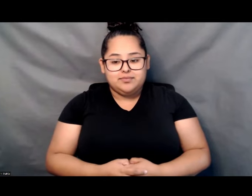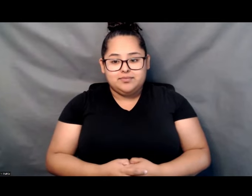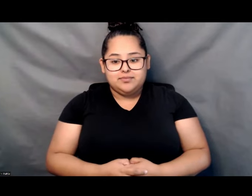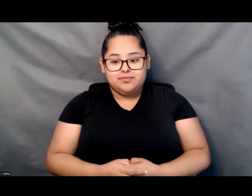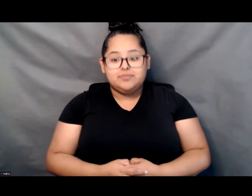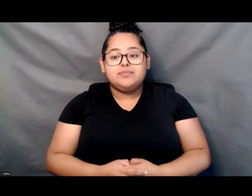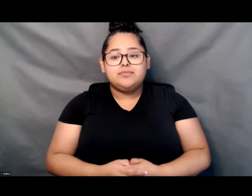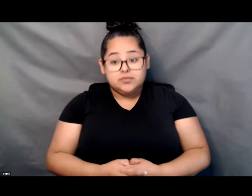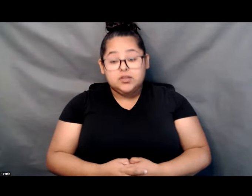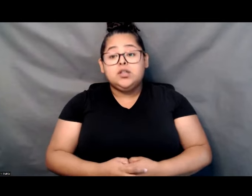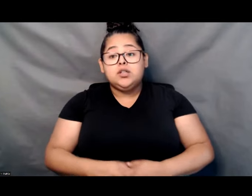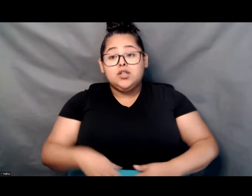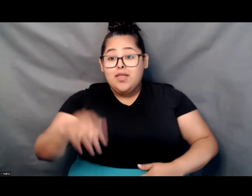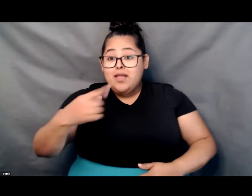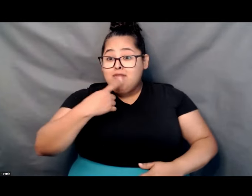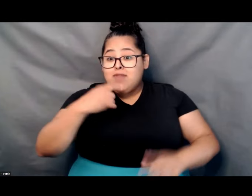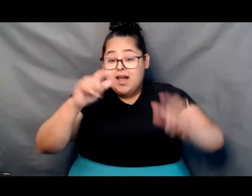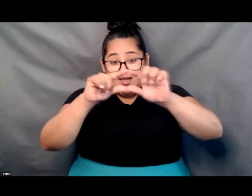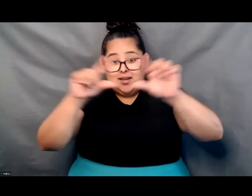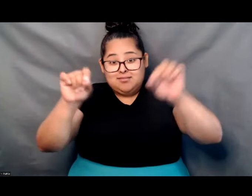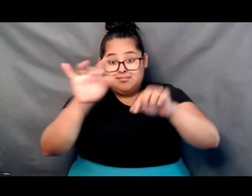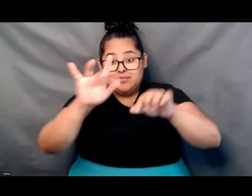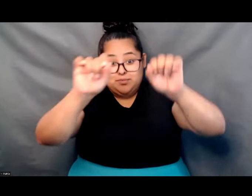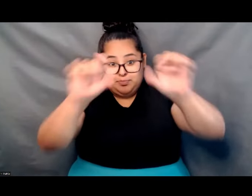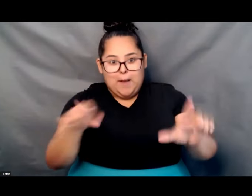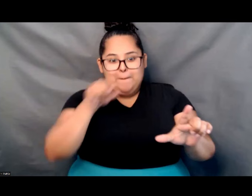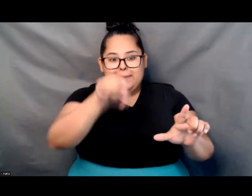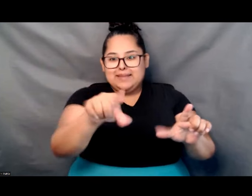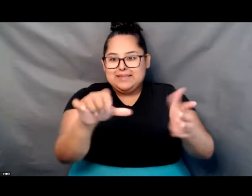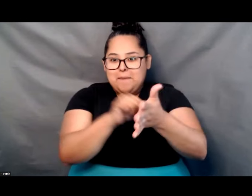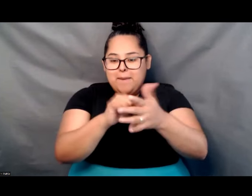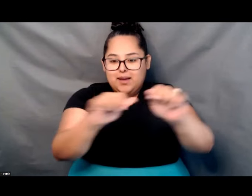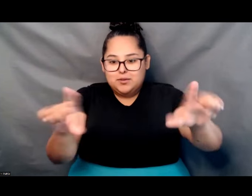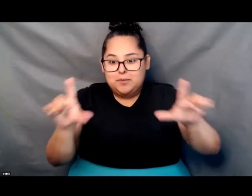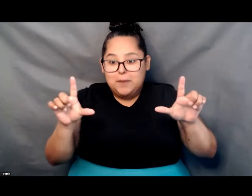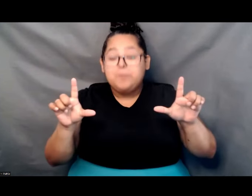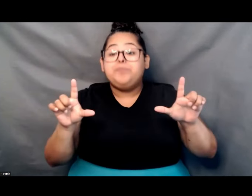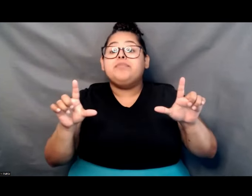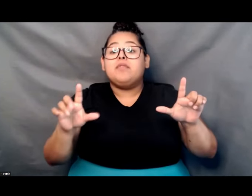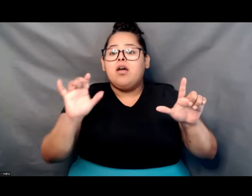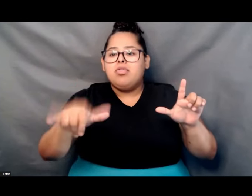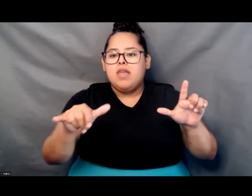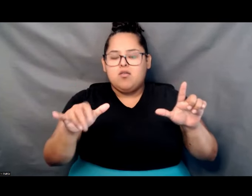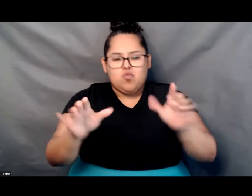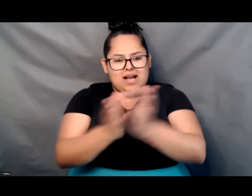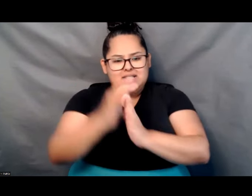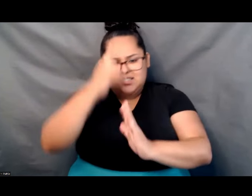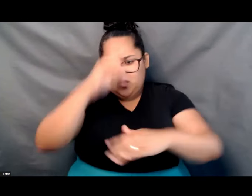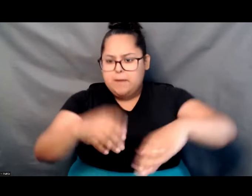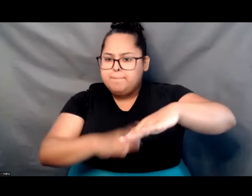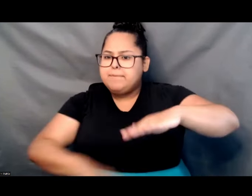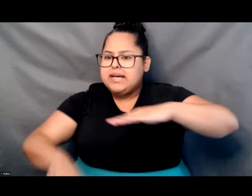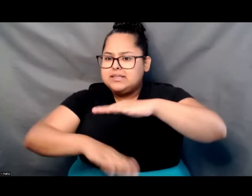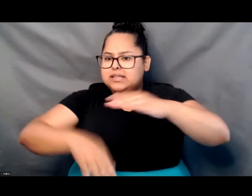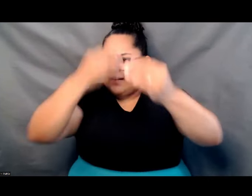And then so once you click on that hyperlink, this is what the interpreter request form is going to look like. It's going to ask for some basic information such